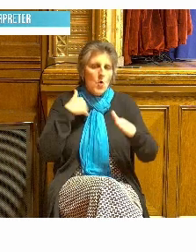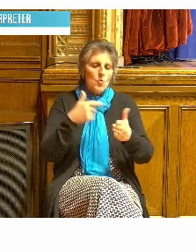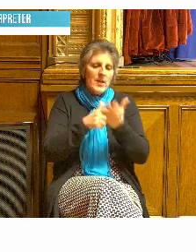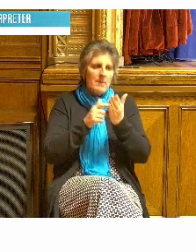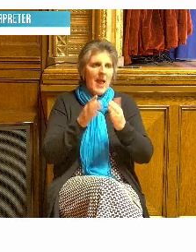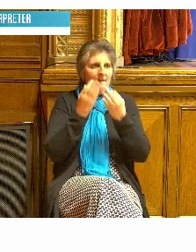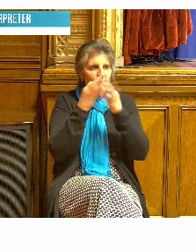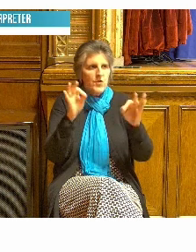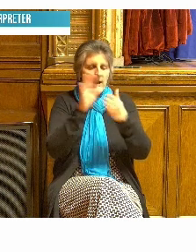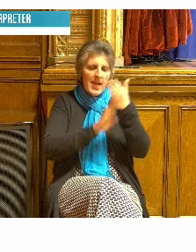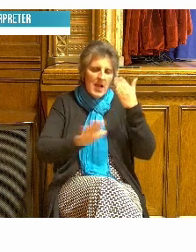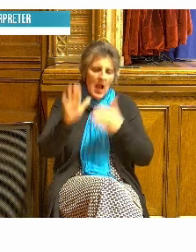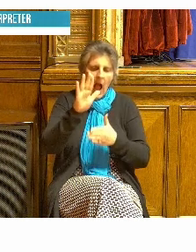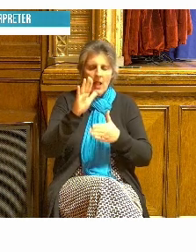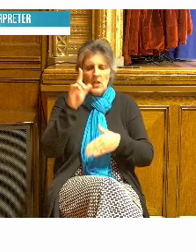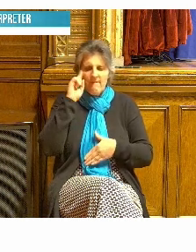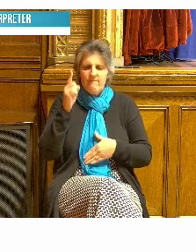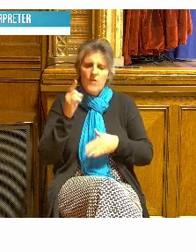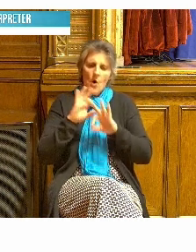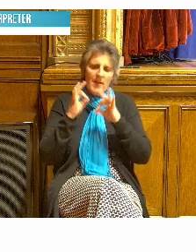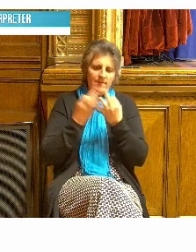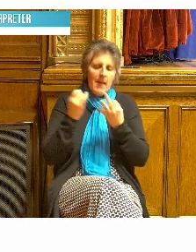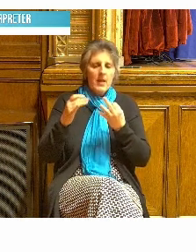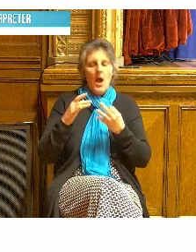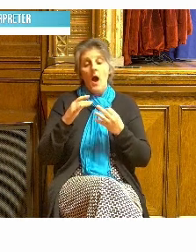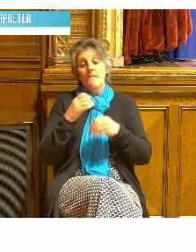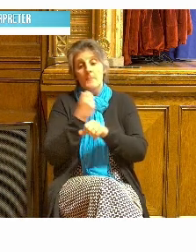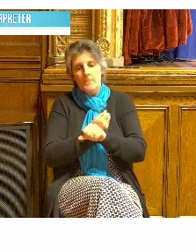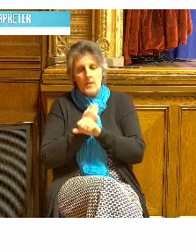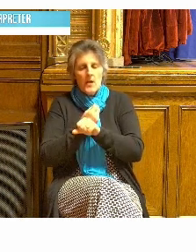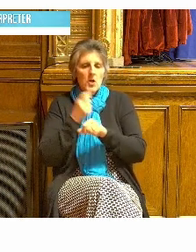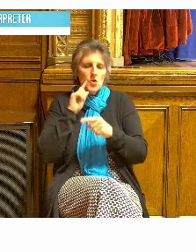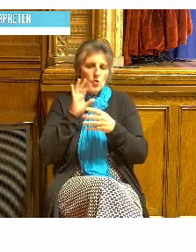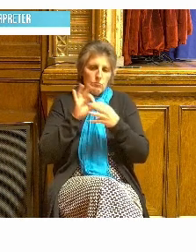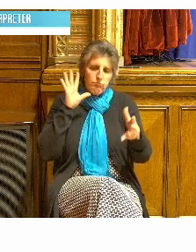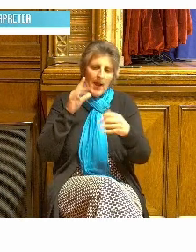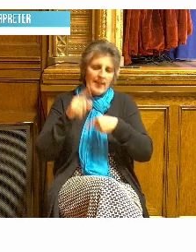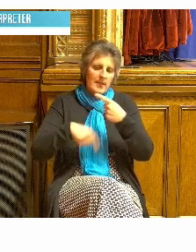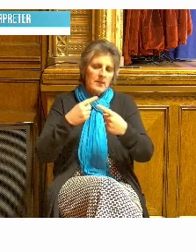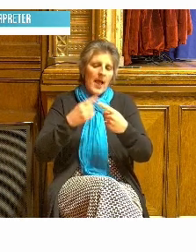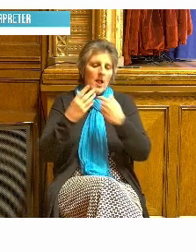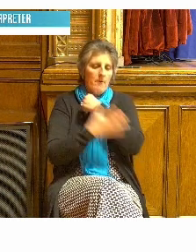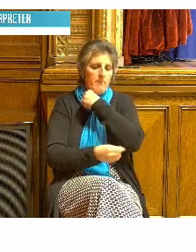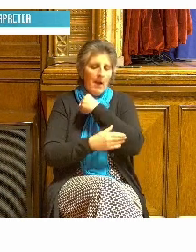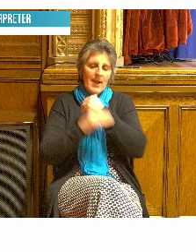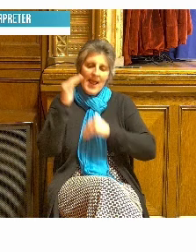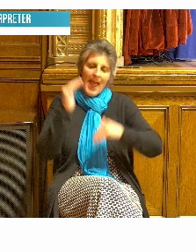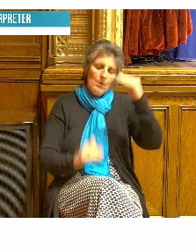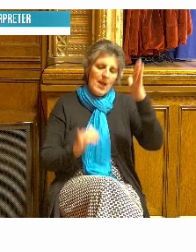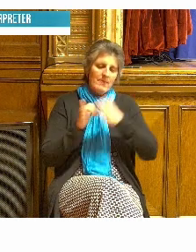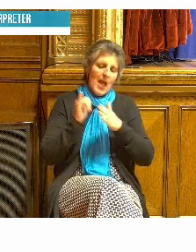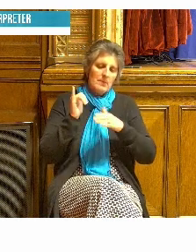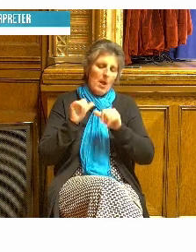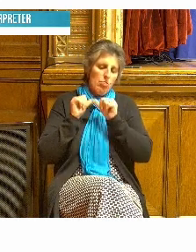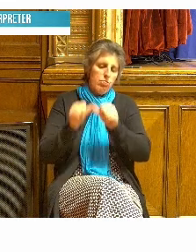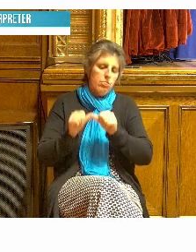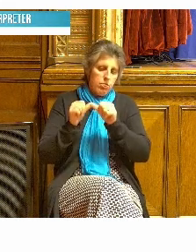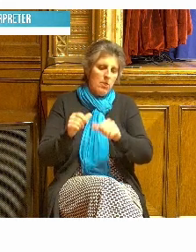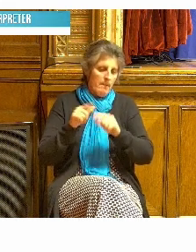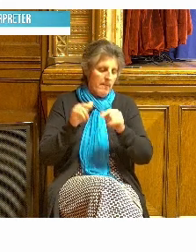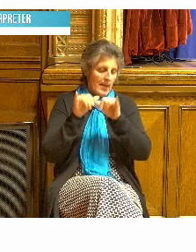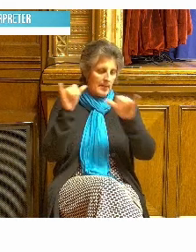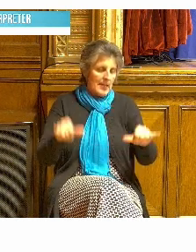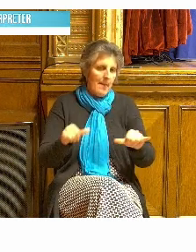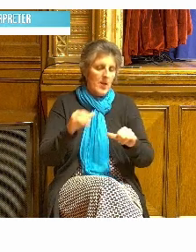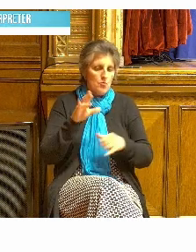college tuition for descendants of the African diaspora, a chance to break the cycle of poverty and inequity that has been perpetrated by the systemic racism